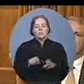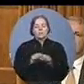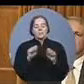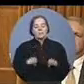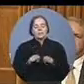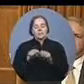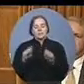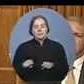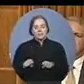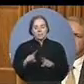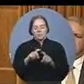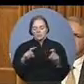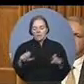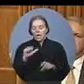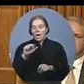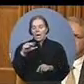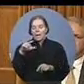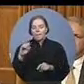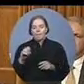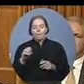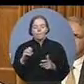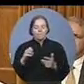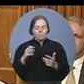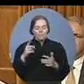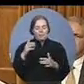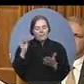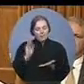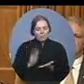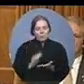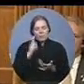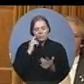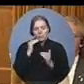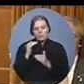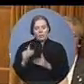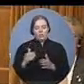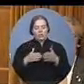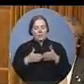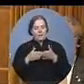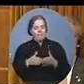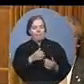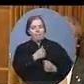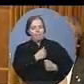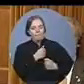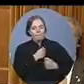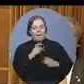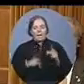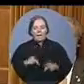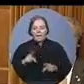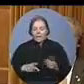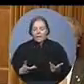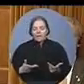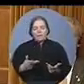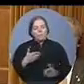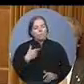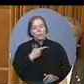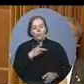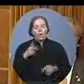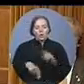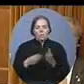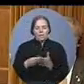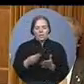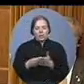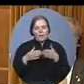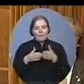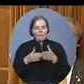going to be cut. Mr. Speaker, why is this government choosing to gut our Navy and put the lives of our brave men and women